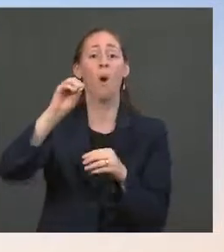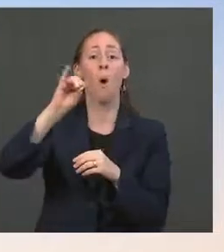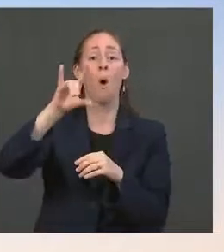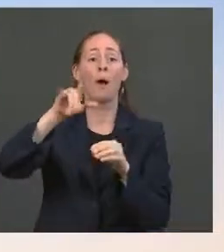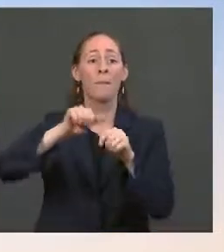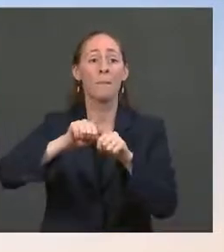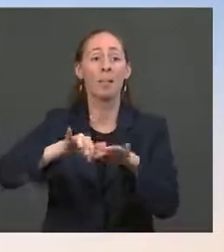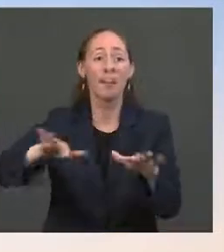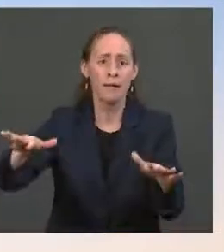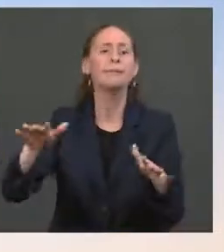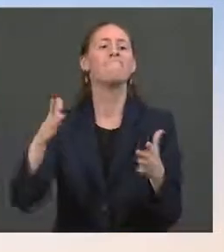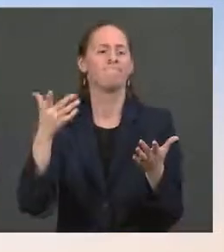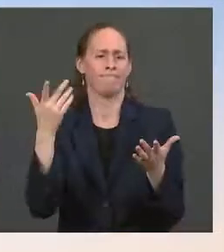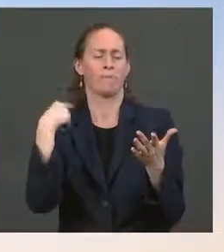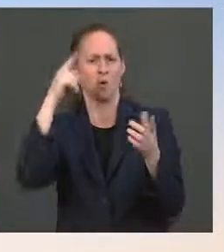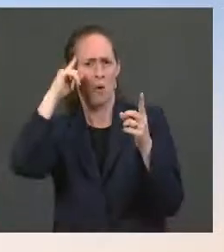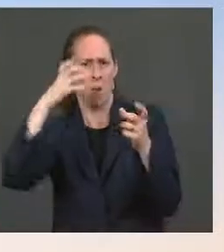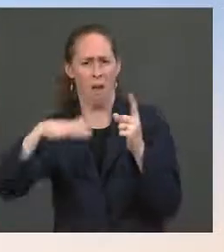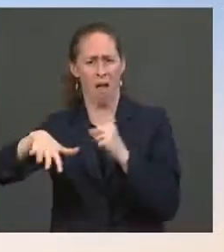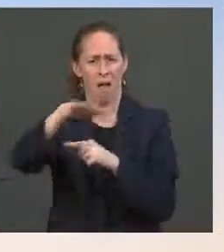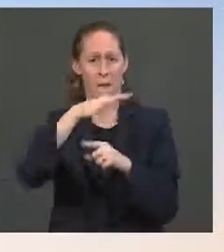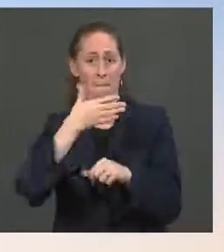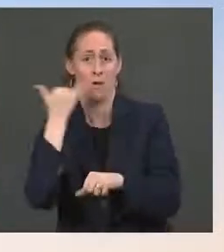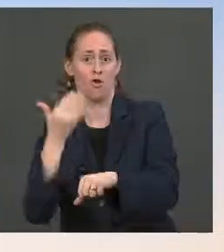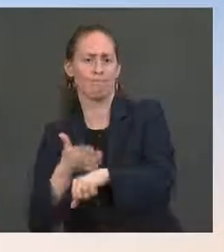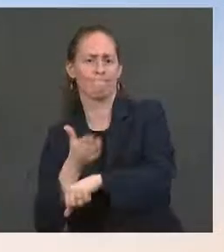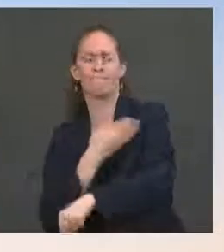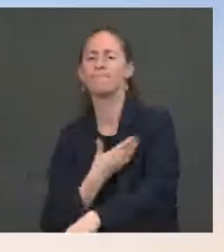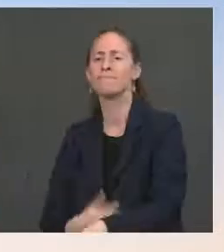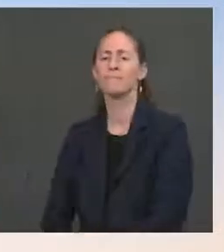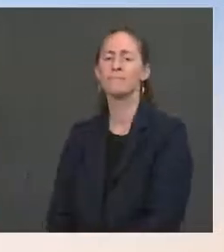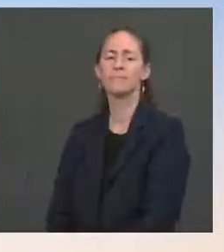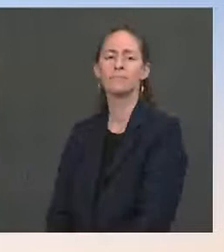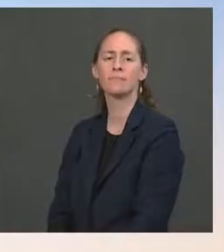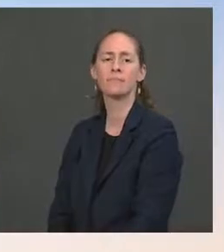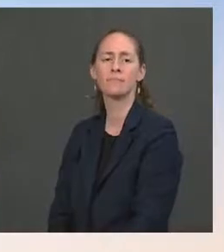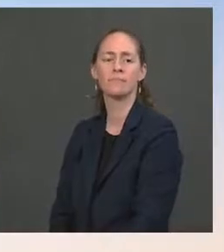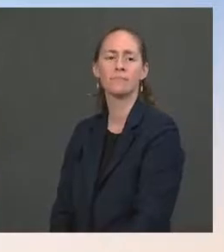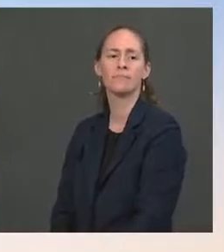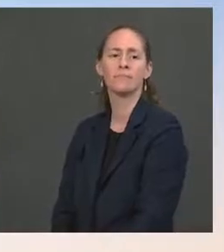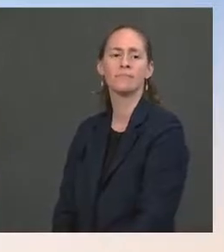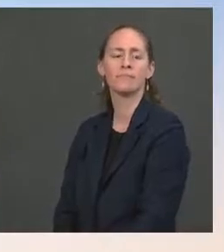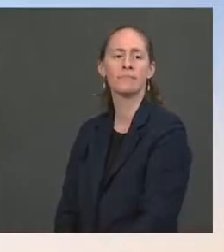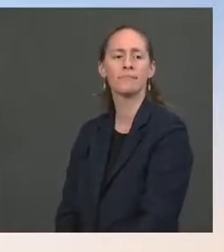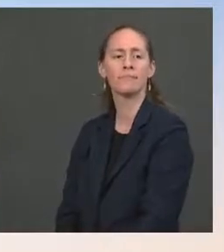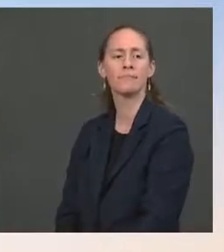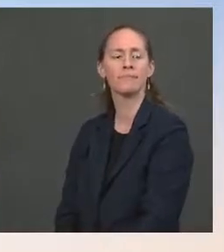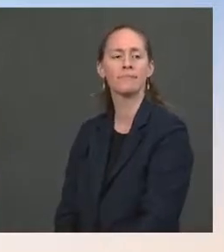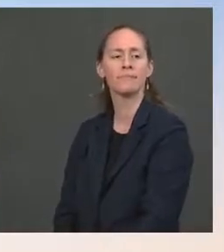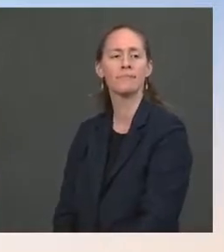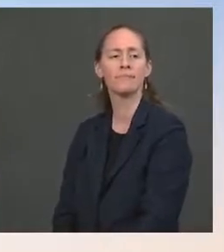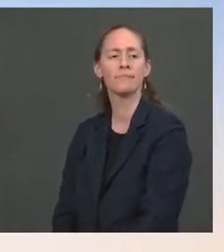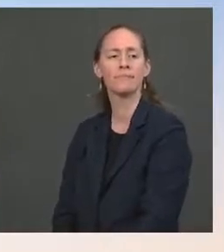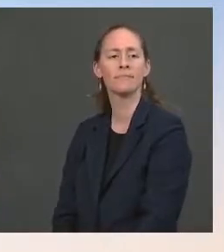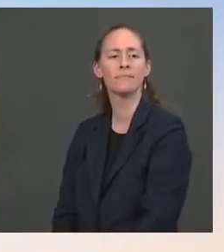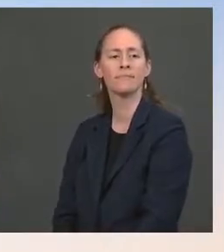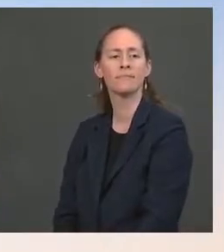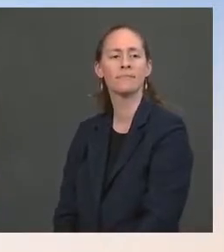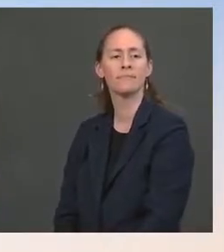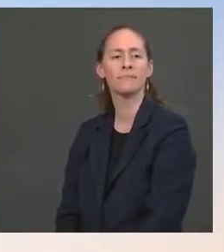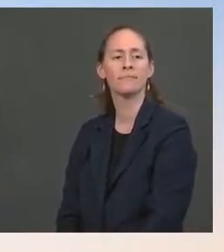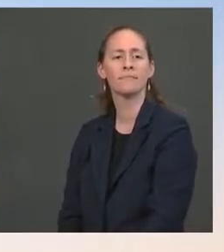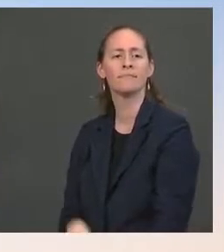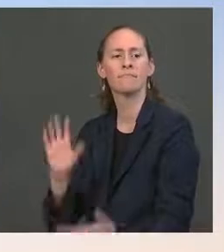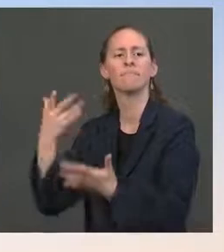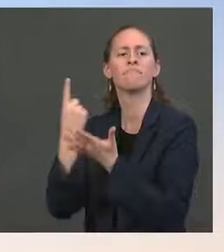ensure recovery is complete. Go ahead, Andrew. Thank you, Jen. Last week, Chairman Thompson of the January 6th Select Committee said